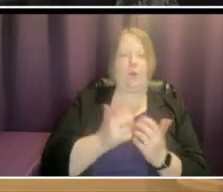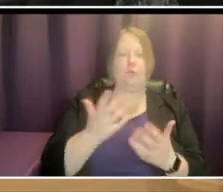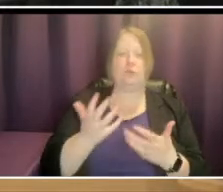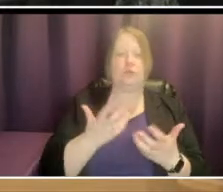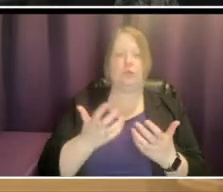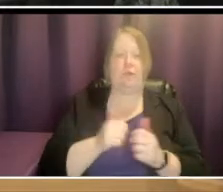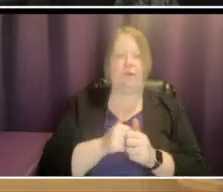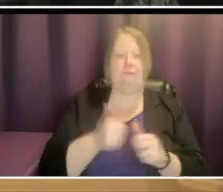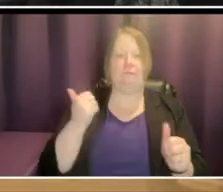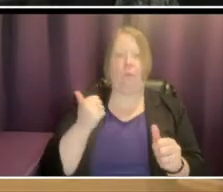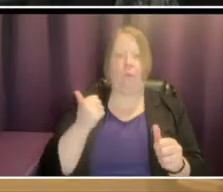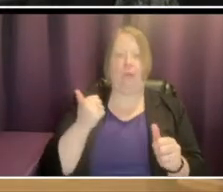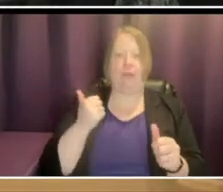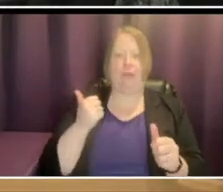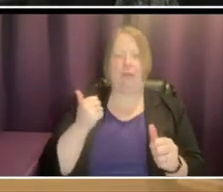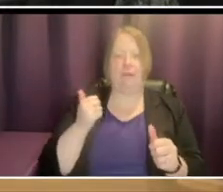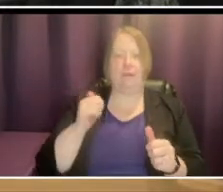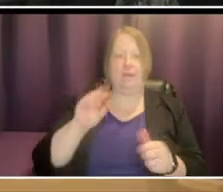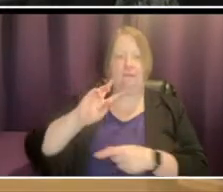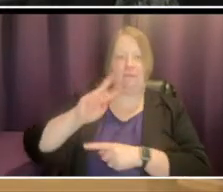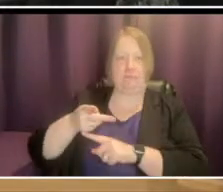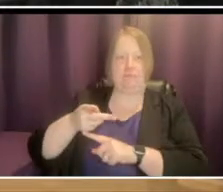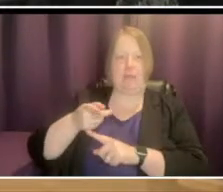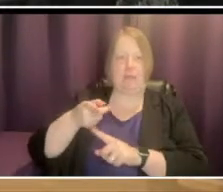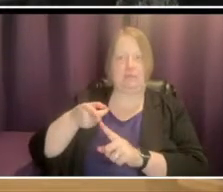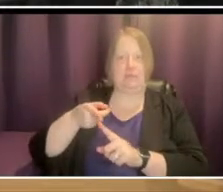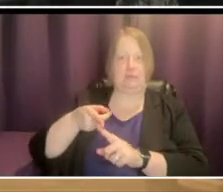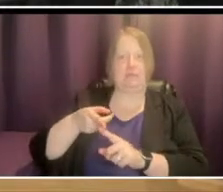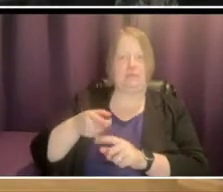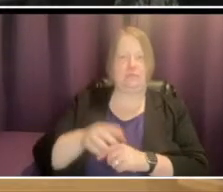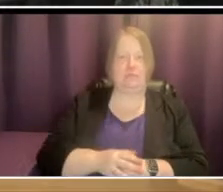avoiding the vice president sort of being thrust into